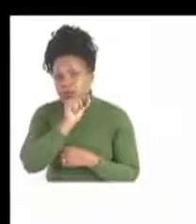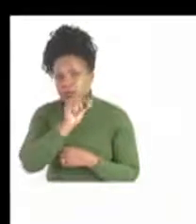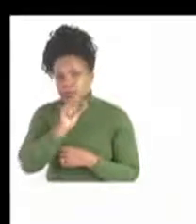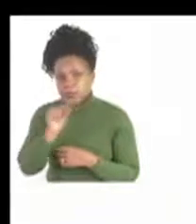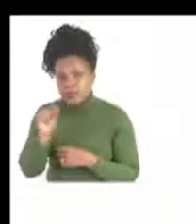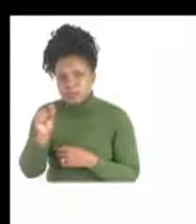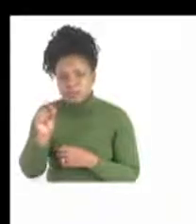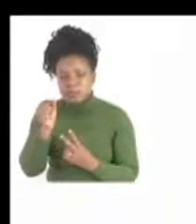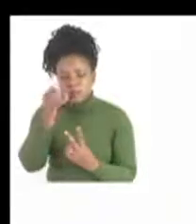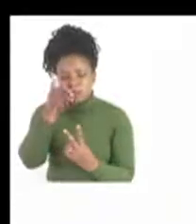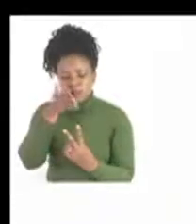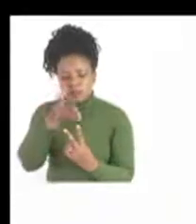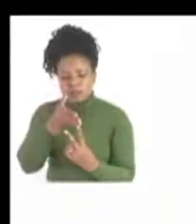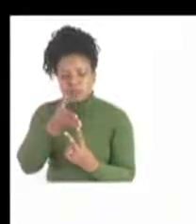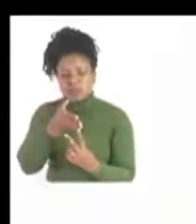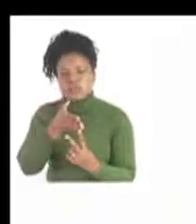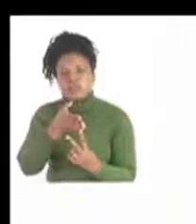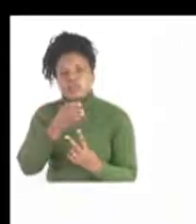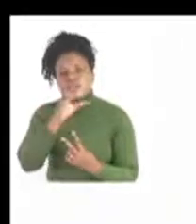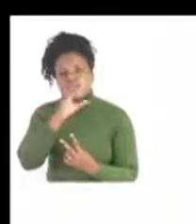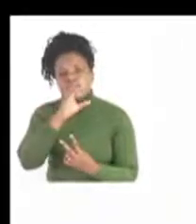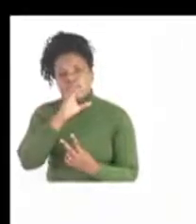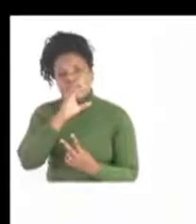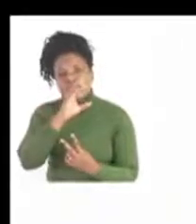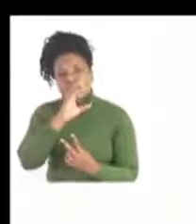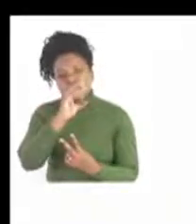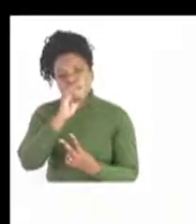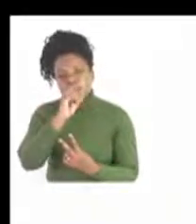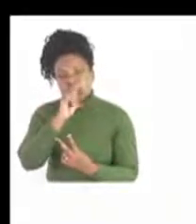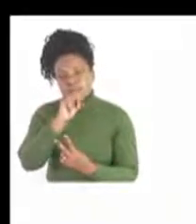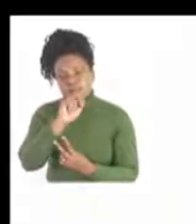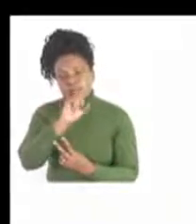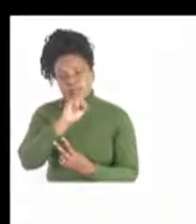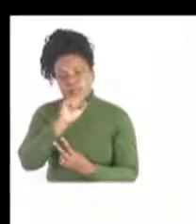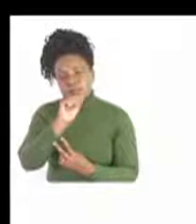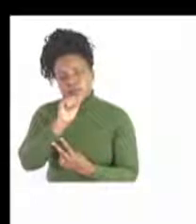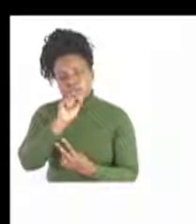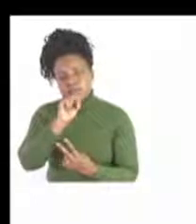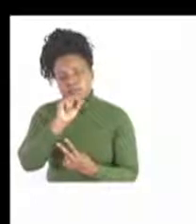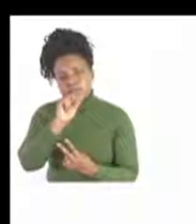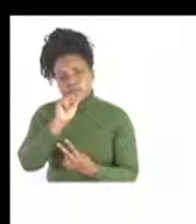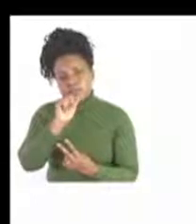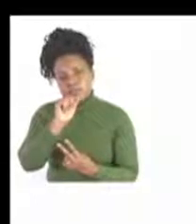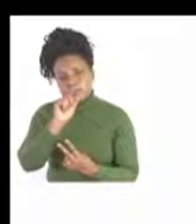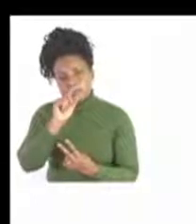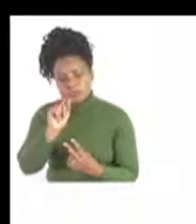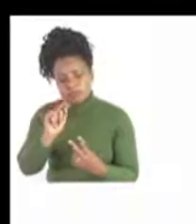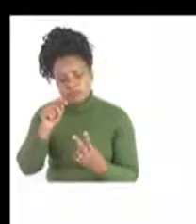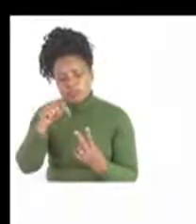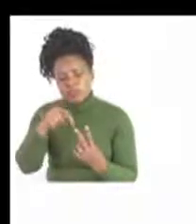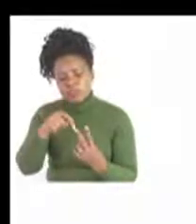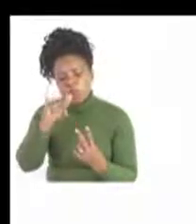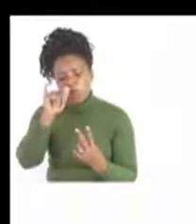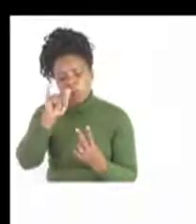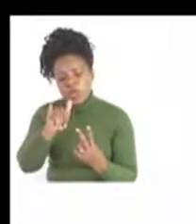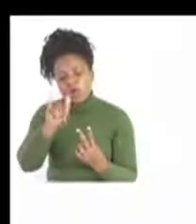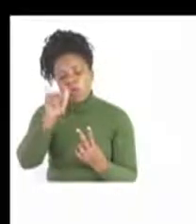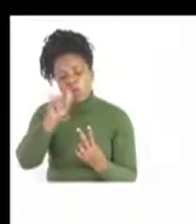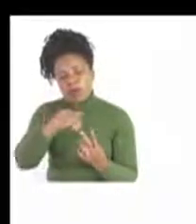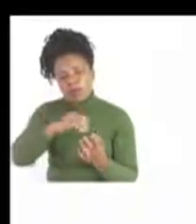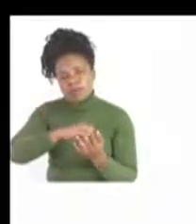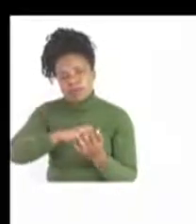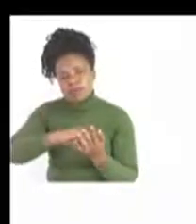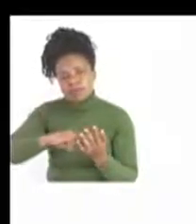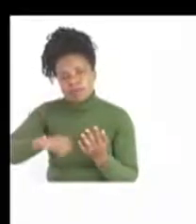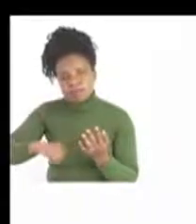ies. For example, city, cities, party, parties, baby,